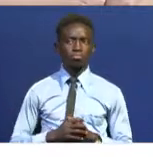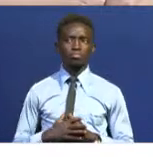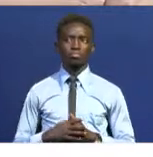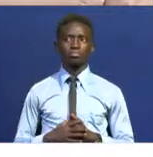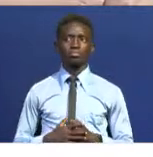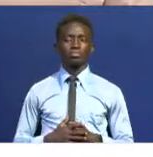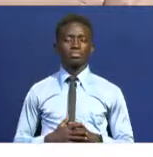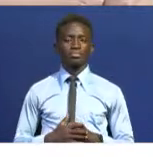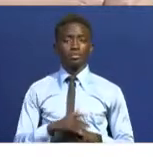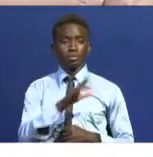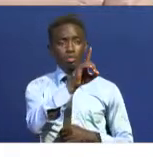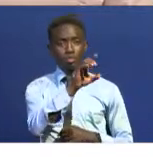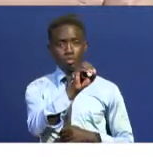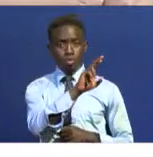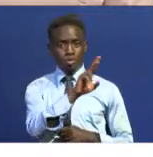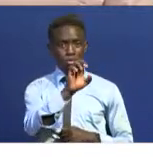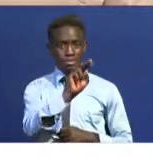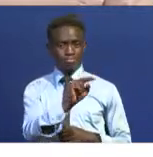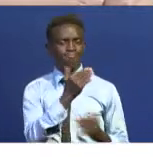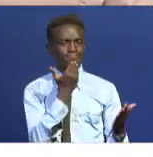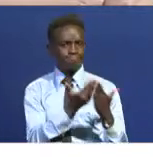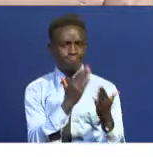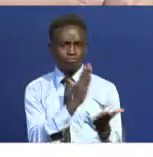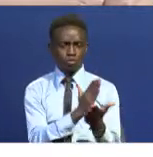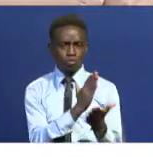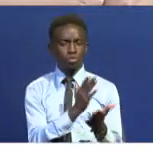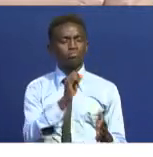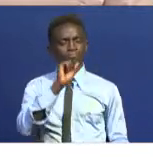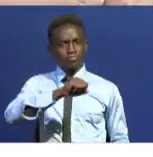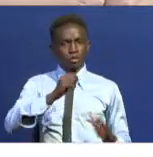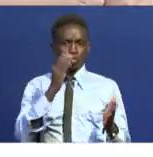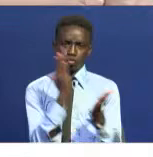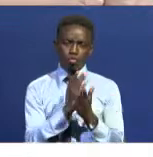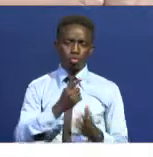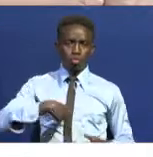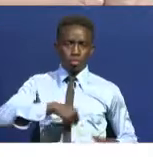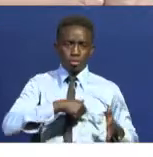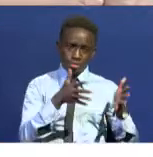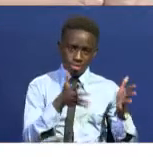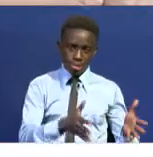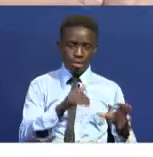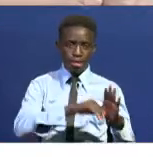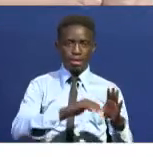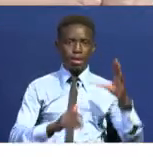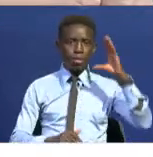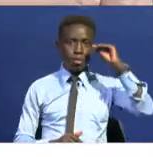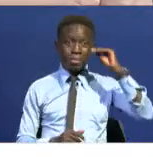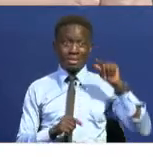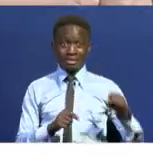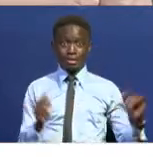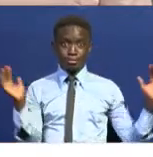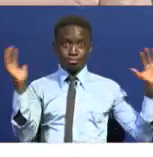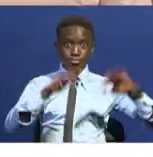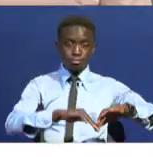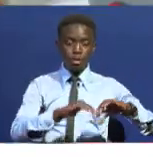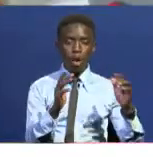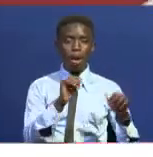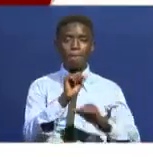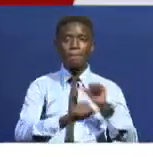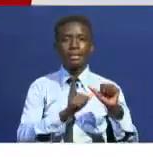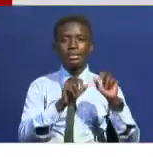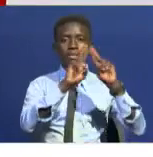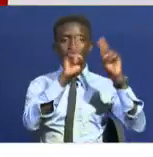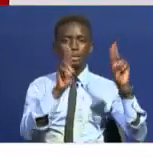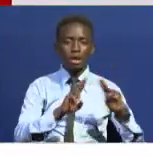Doreen Arange, thank you very much indeed. Yes, it's true, we are here at the coast attending the 5th International Construction